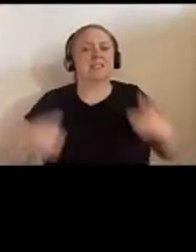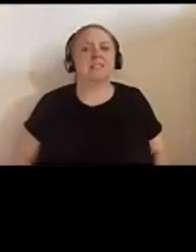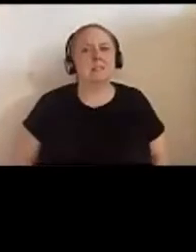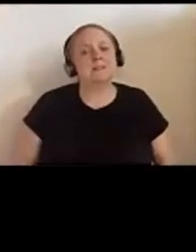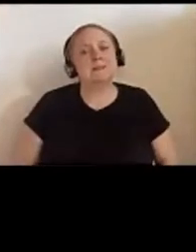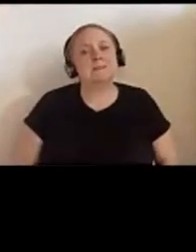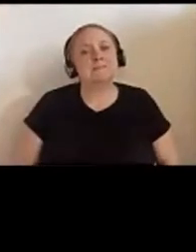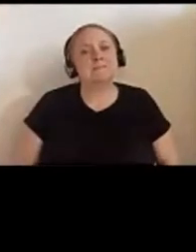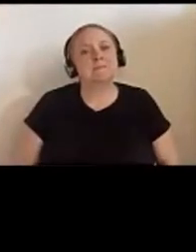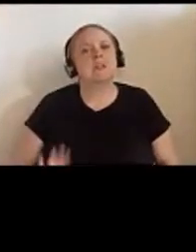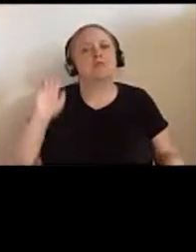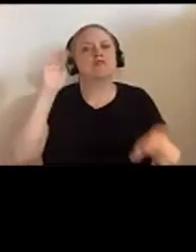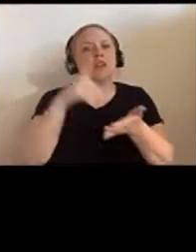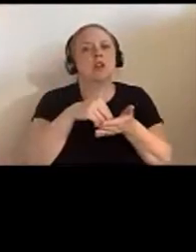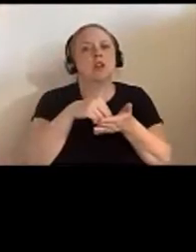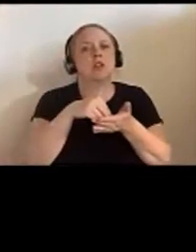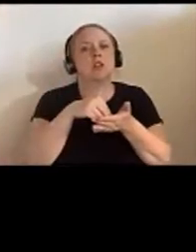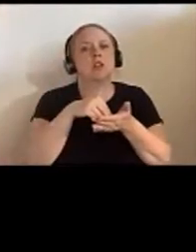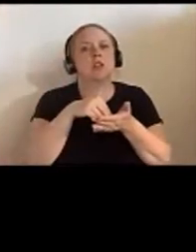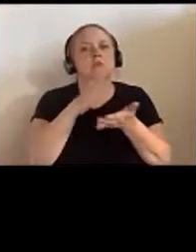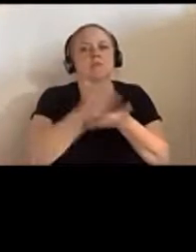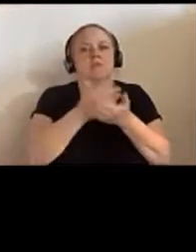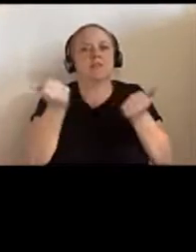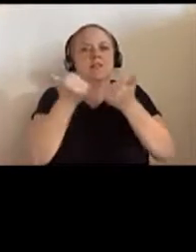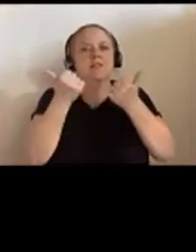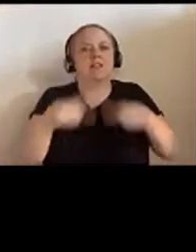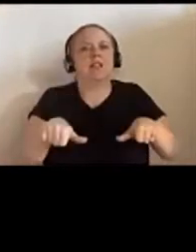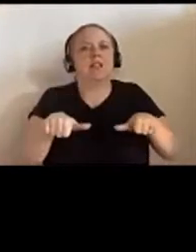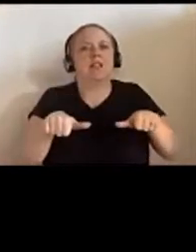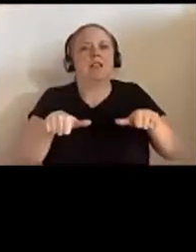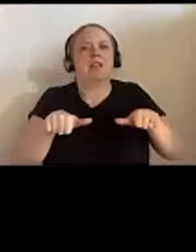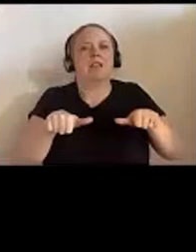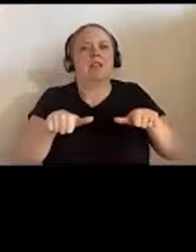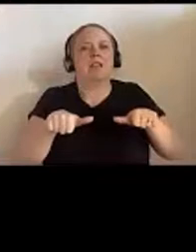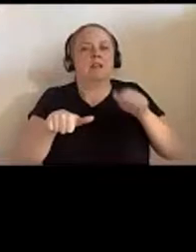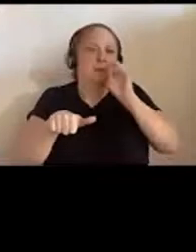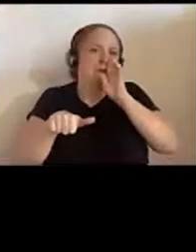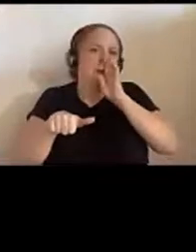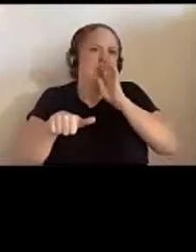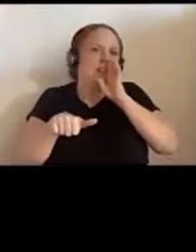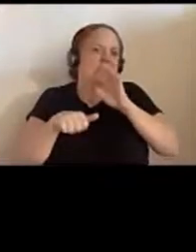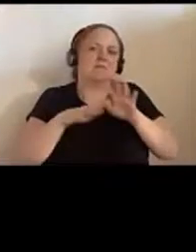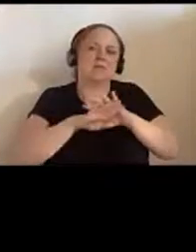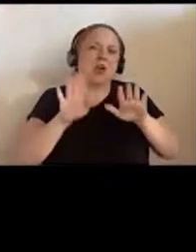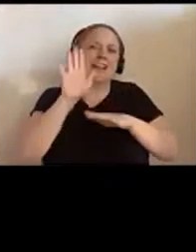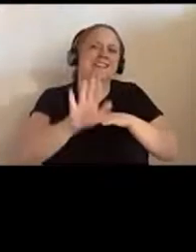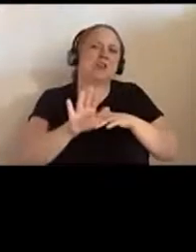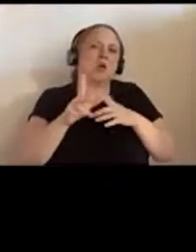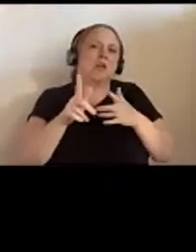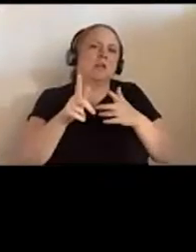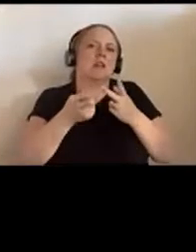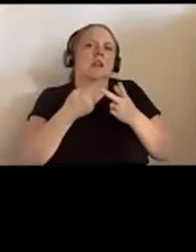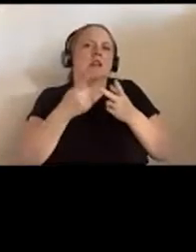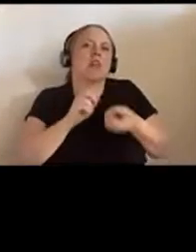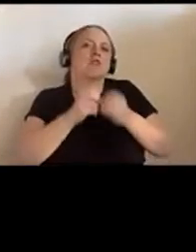And so Return is by no means concrete or an antidote. It's literally just another creation,